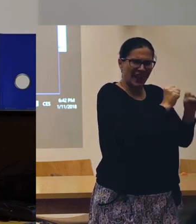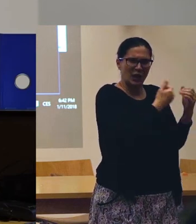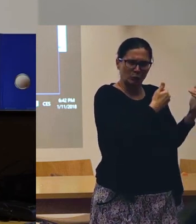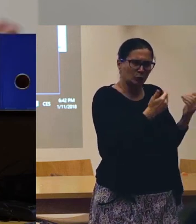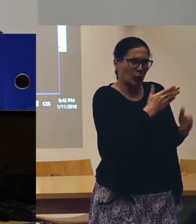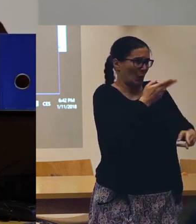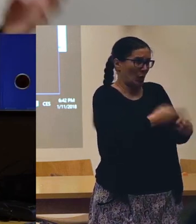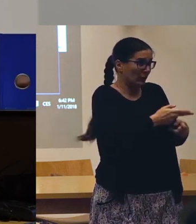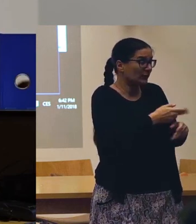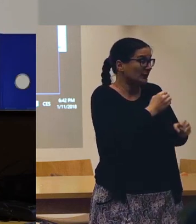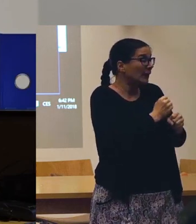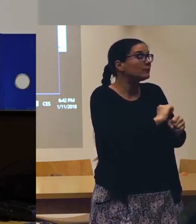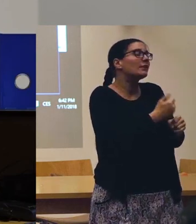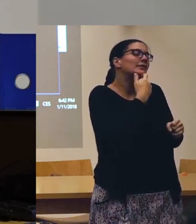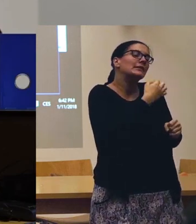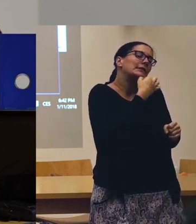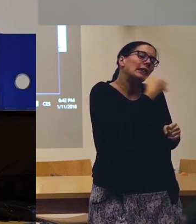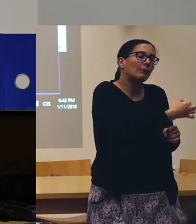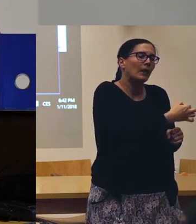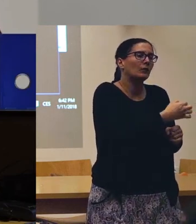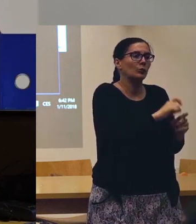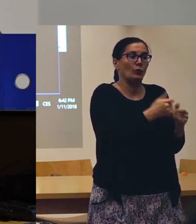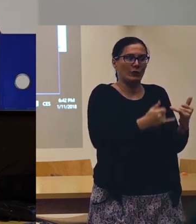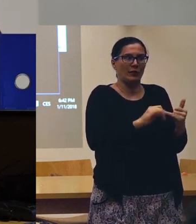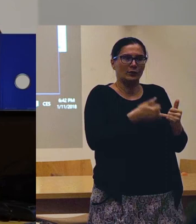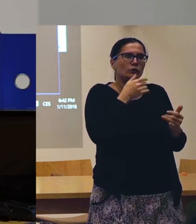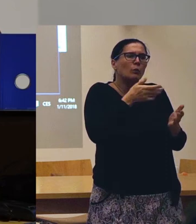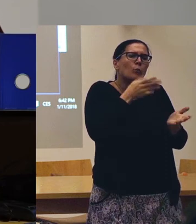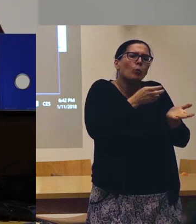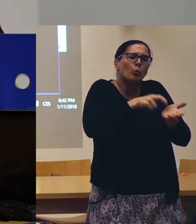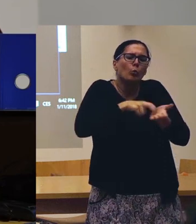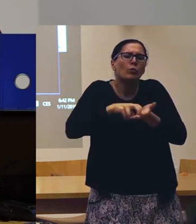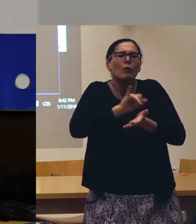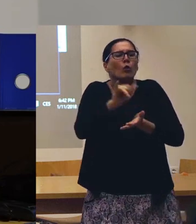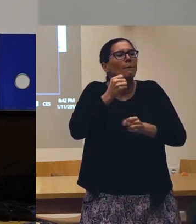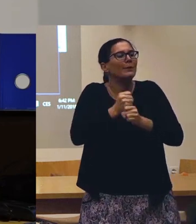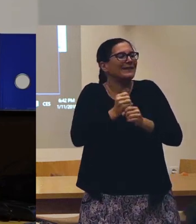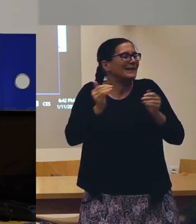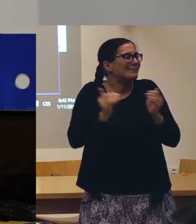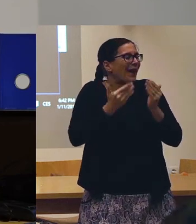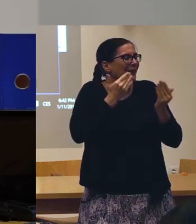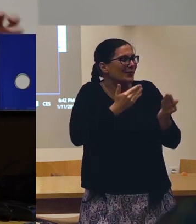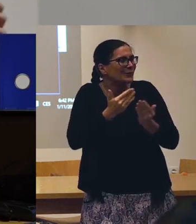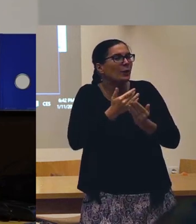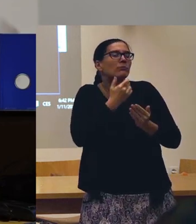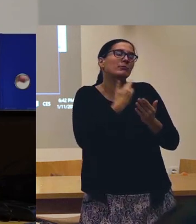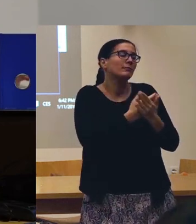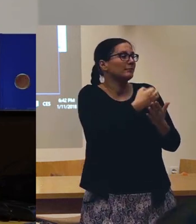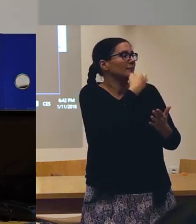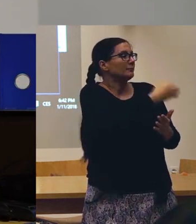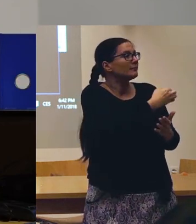ask you, because there will be representatives also of small institutions, I want to ask you what